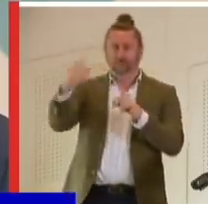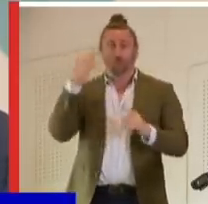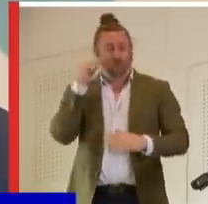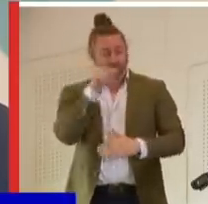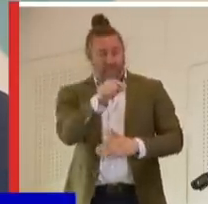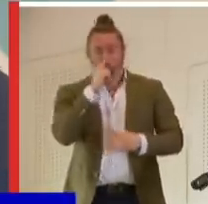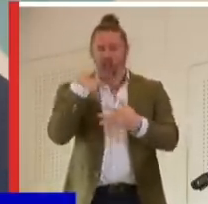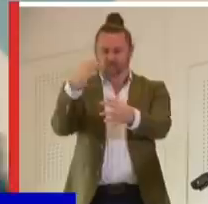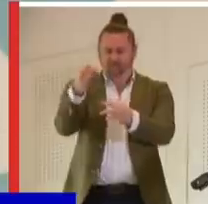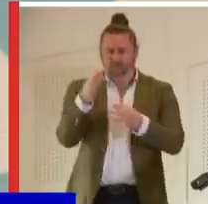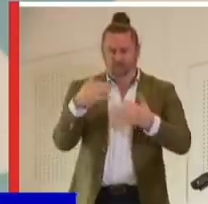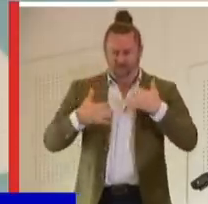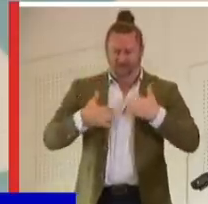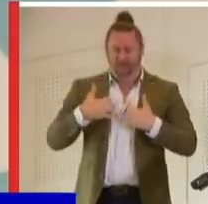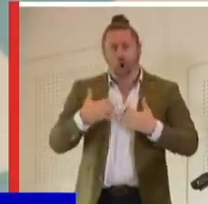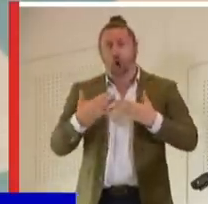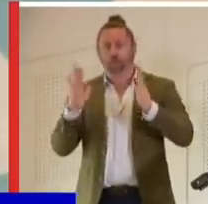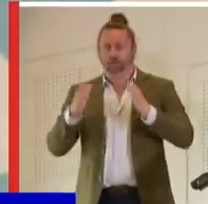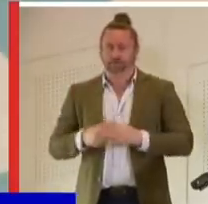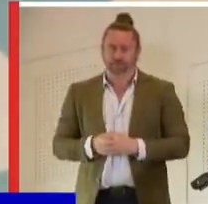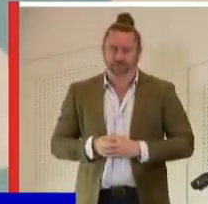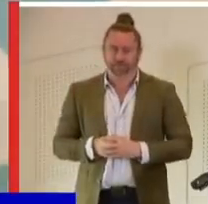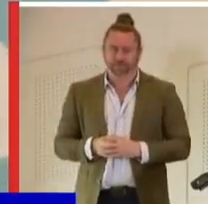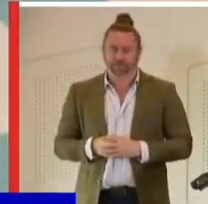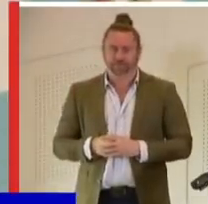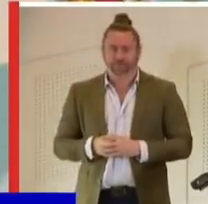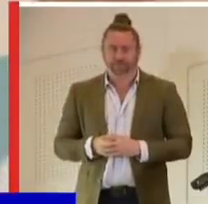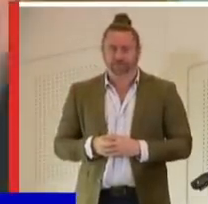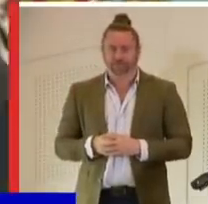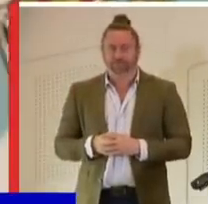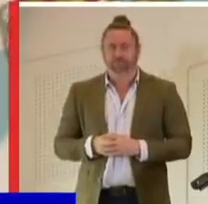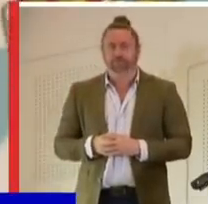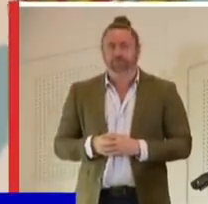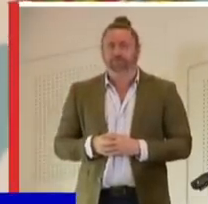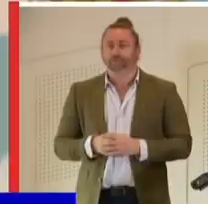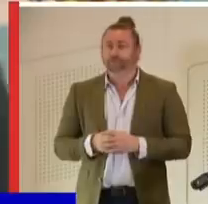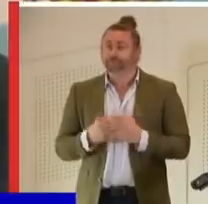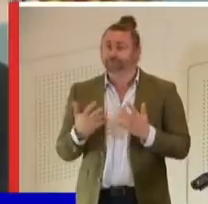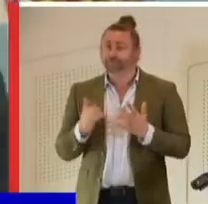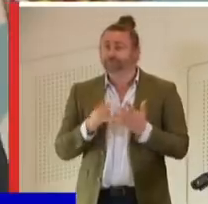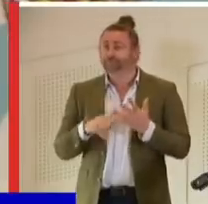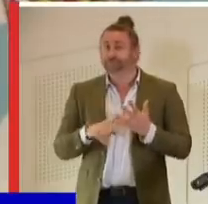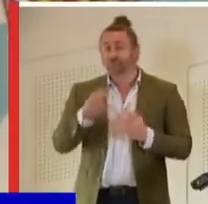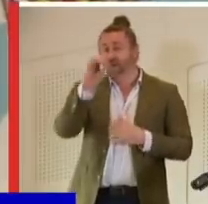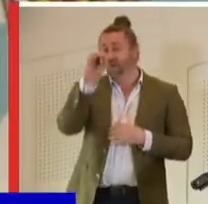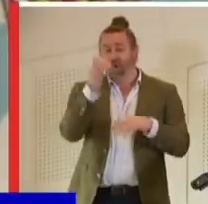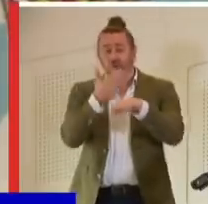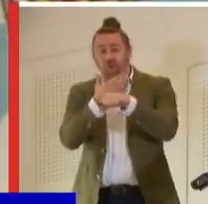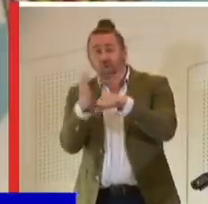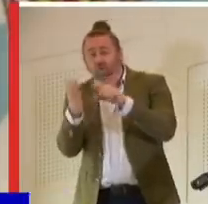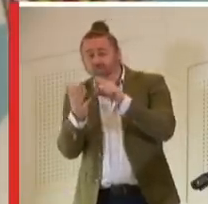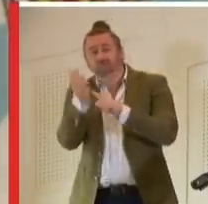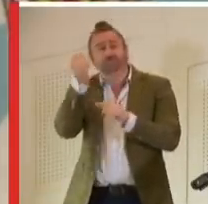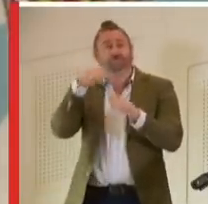forward those timeframes. Thank you, Premier. So, no new cases in